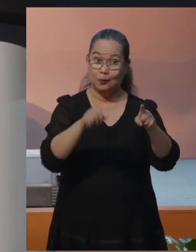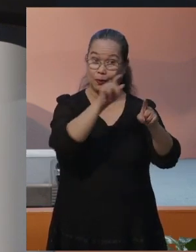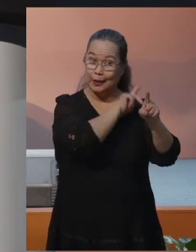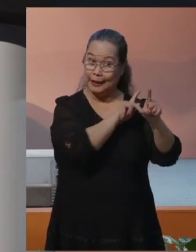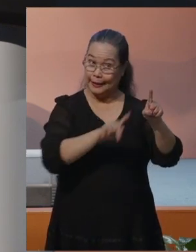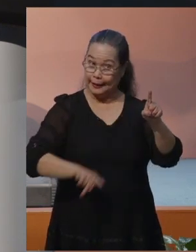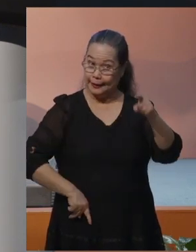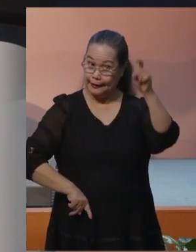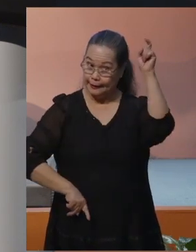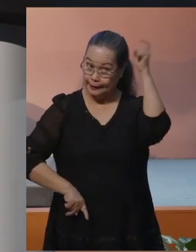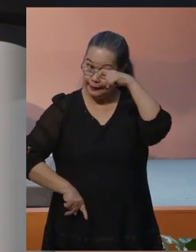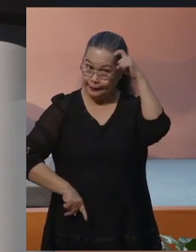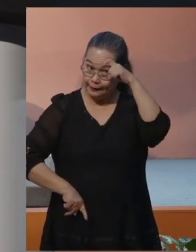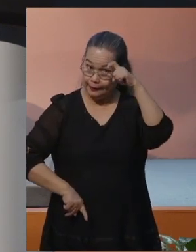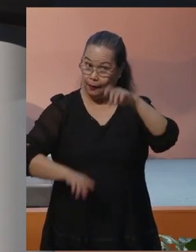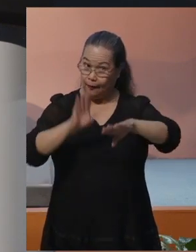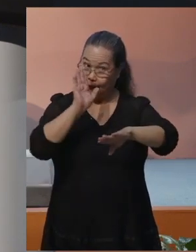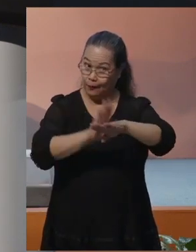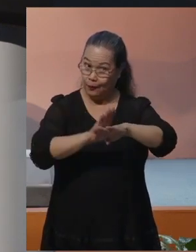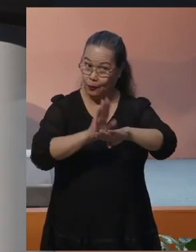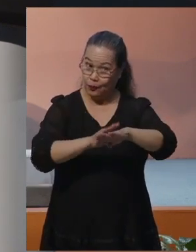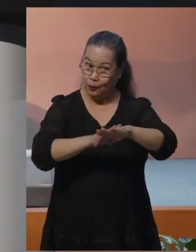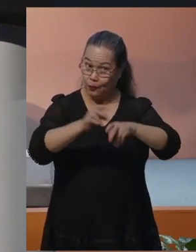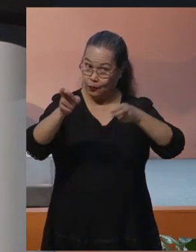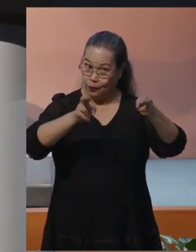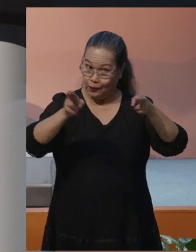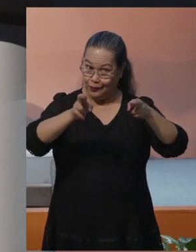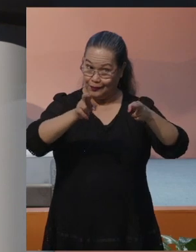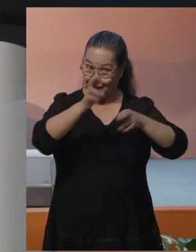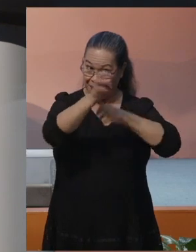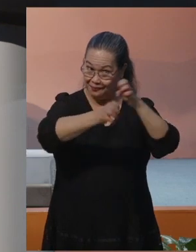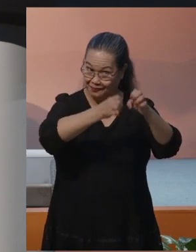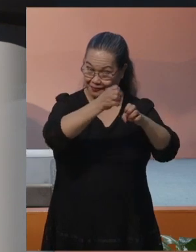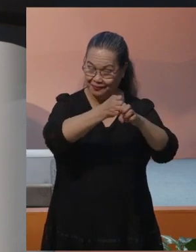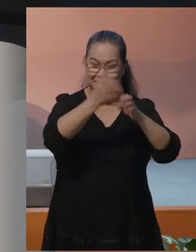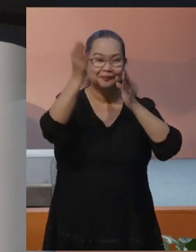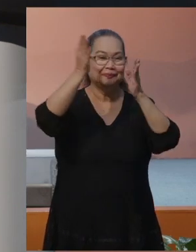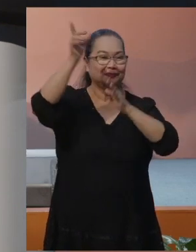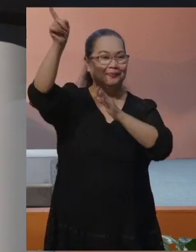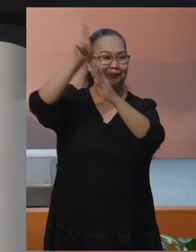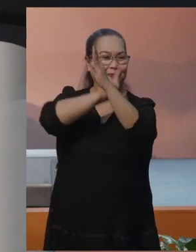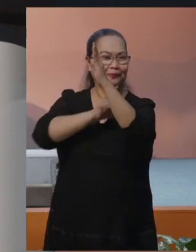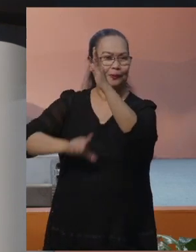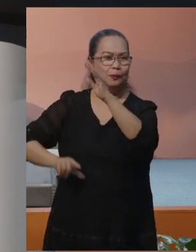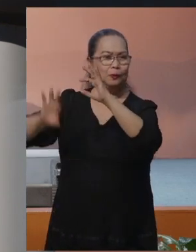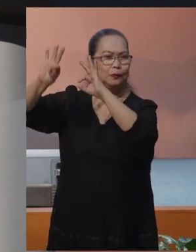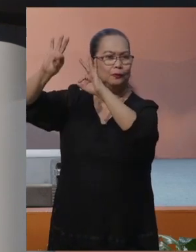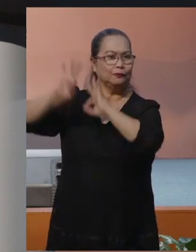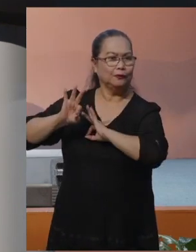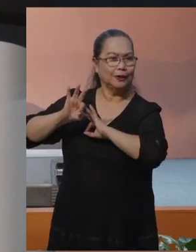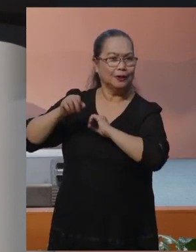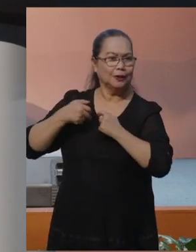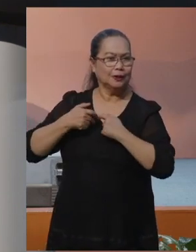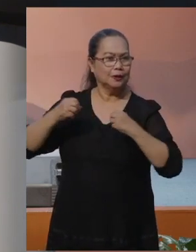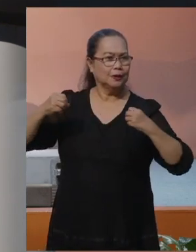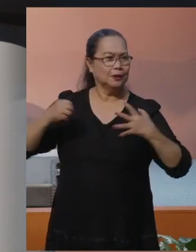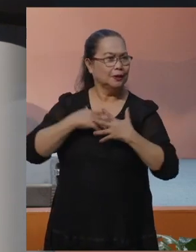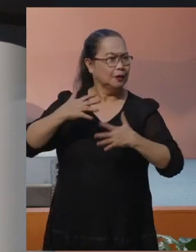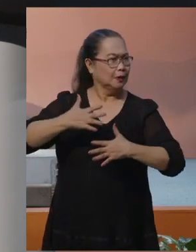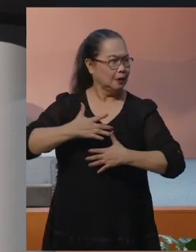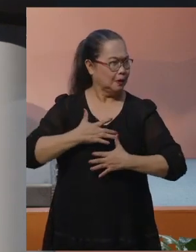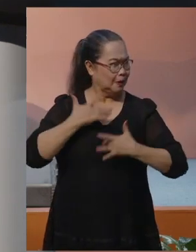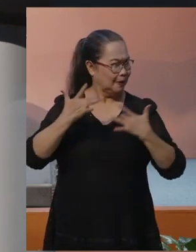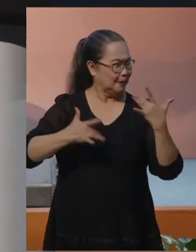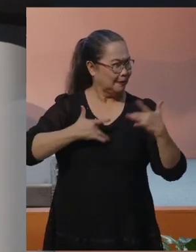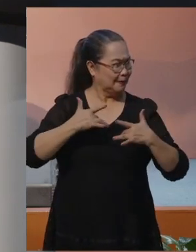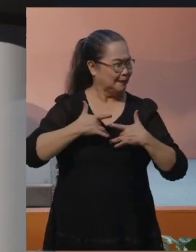be wise, be warned, O rulers of the earth. Serve the Lord with fear and rejoice with trembling.